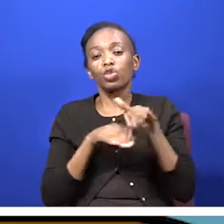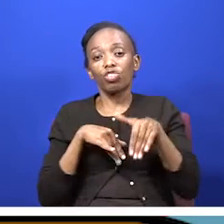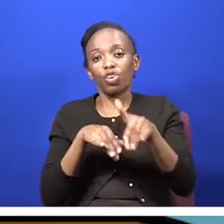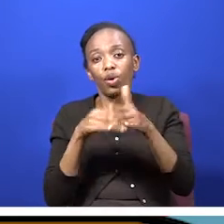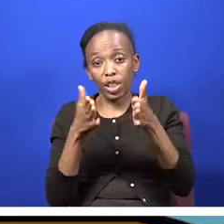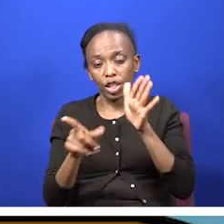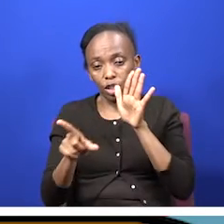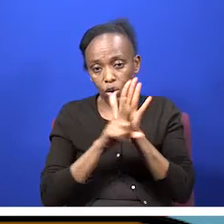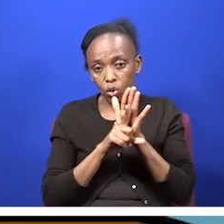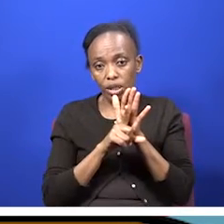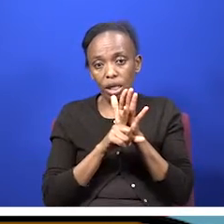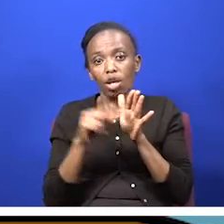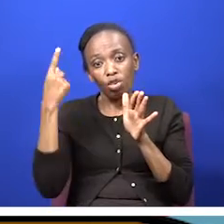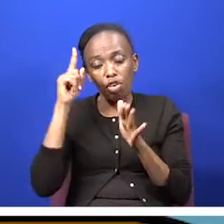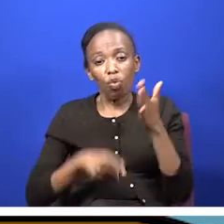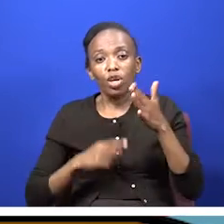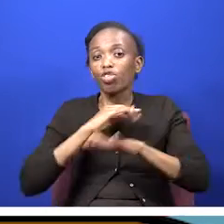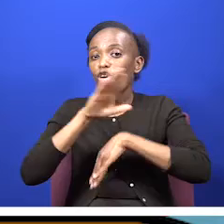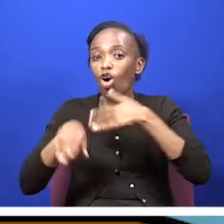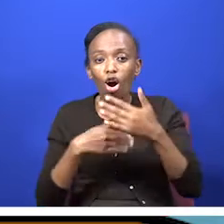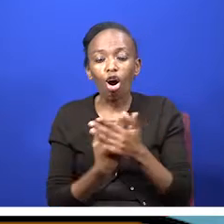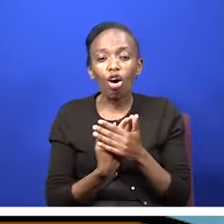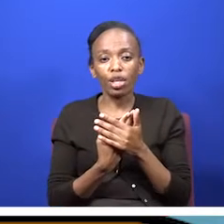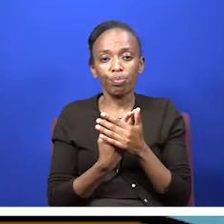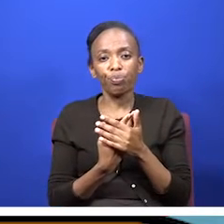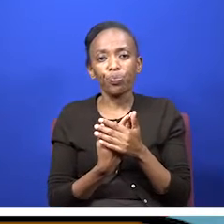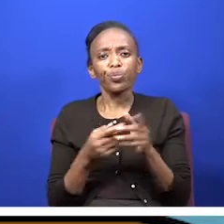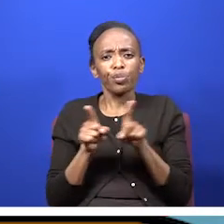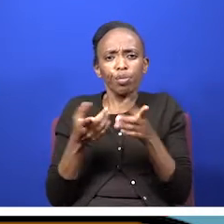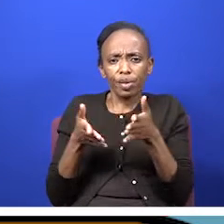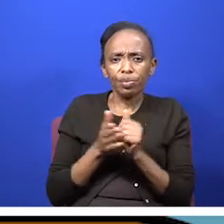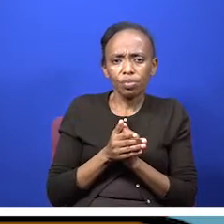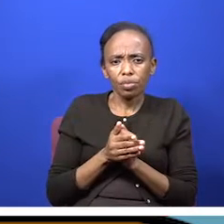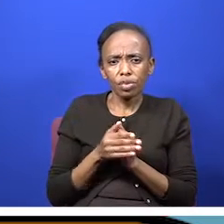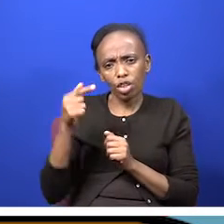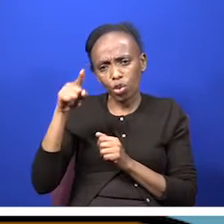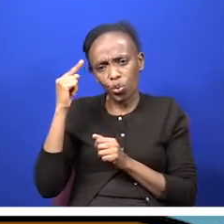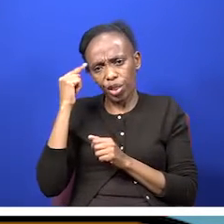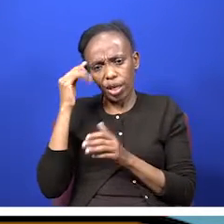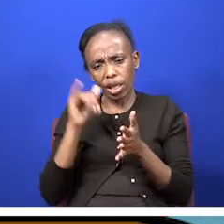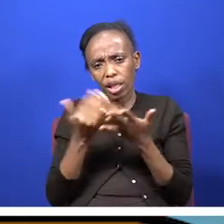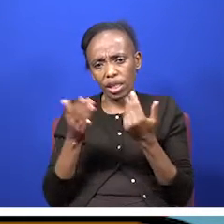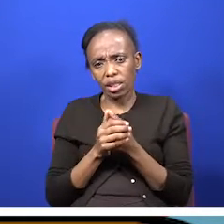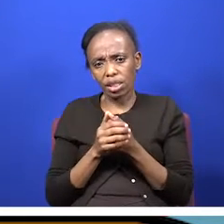be followed. And these laws are for everyone. Shadi, do you